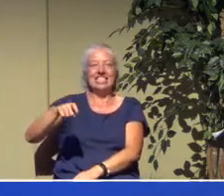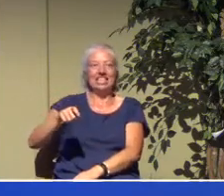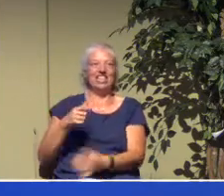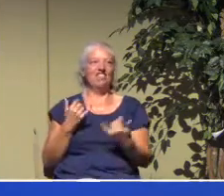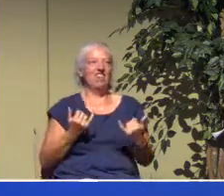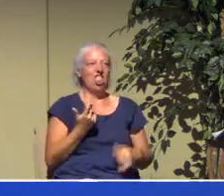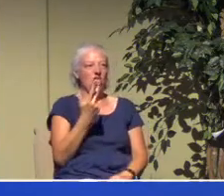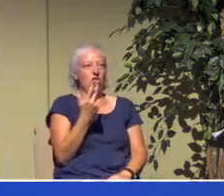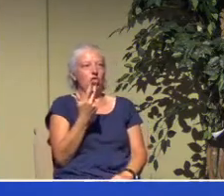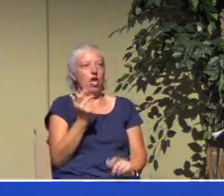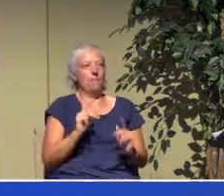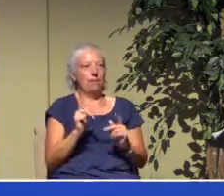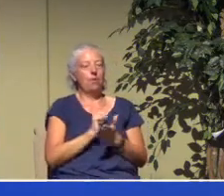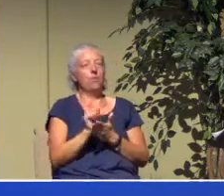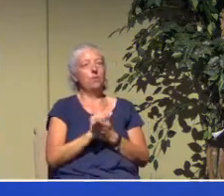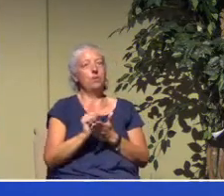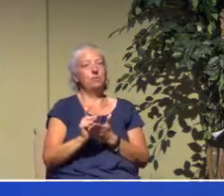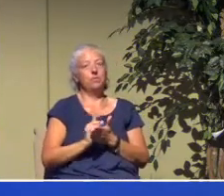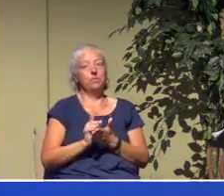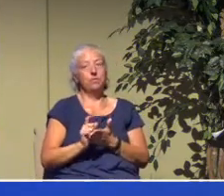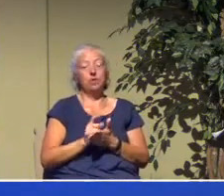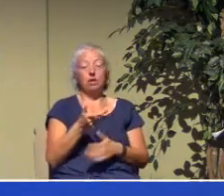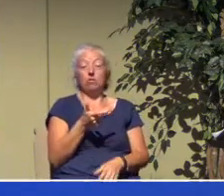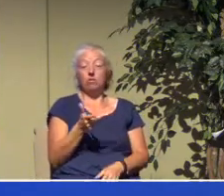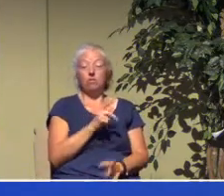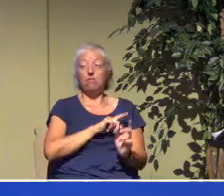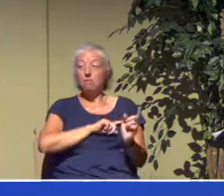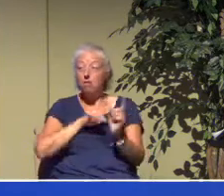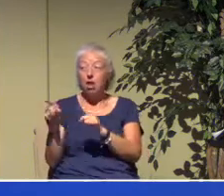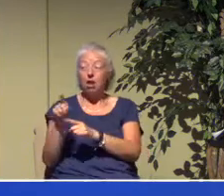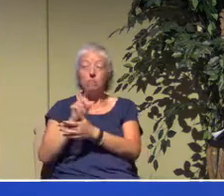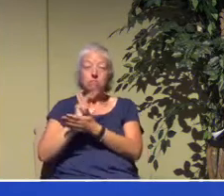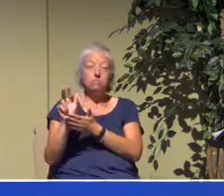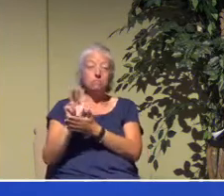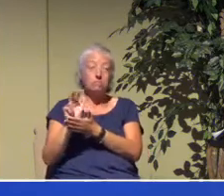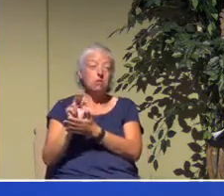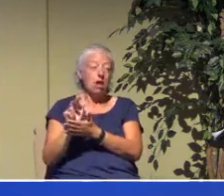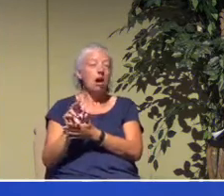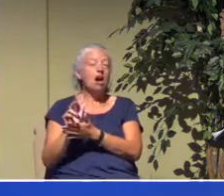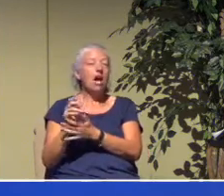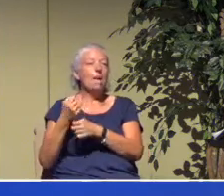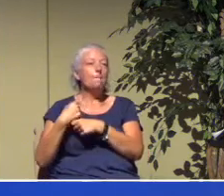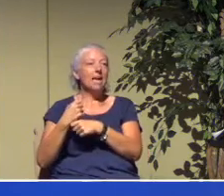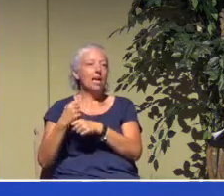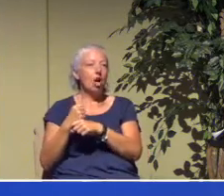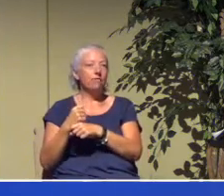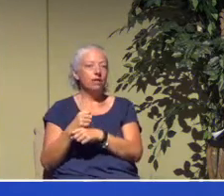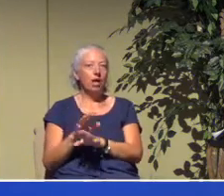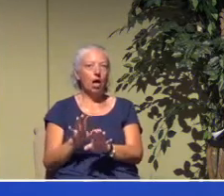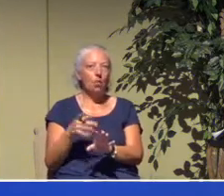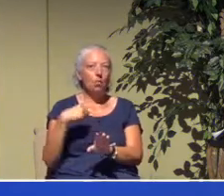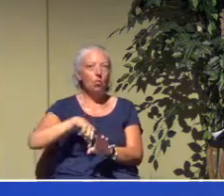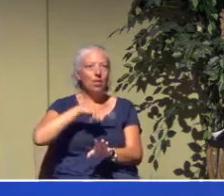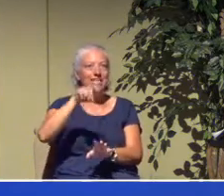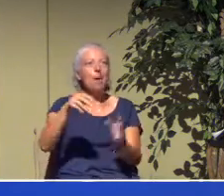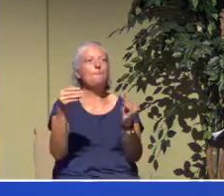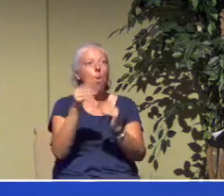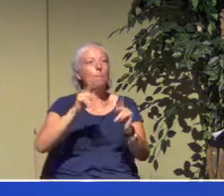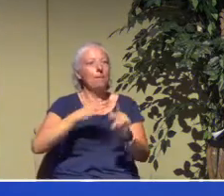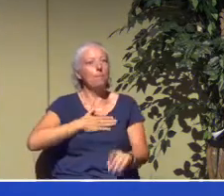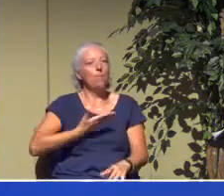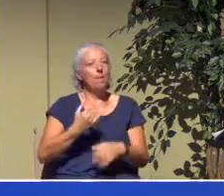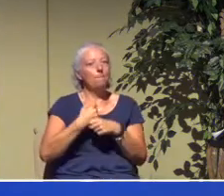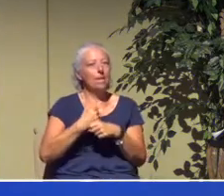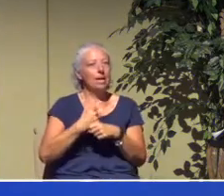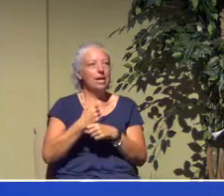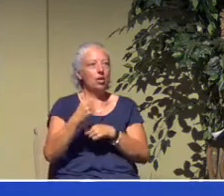three people every week. They come in and they make the coffee in the fellowship hall. We need more coffee makers. So if you know